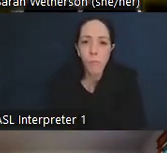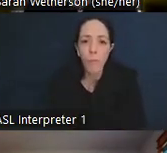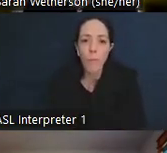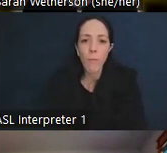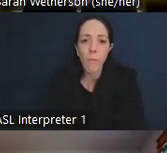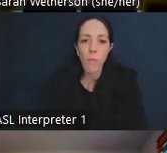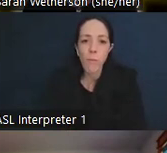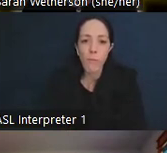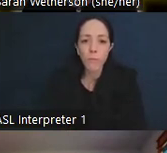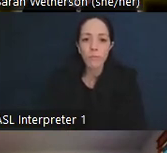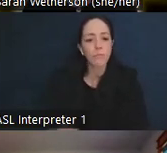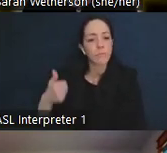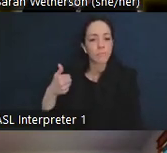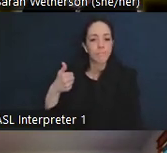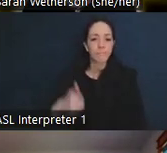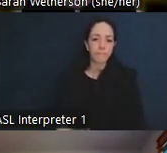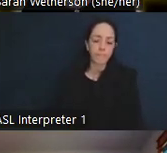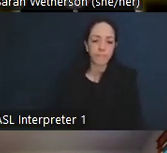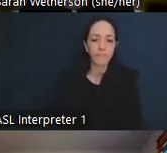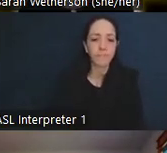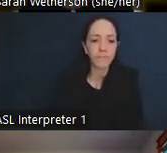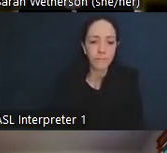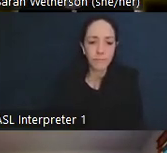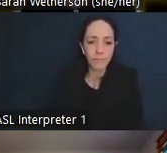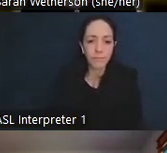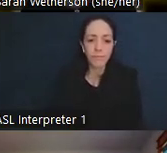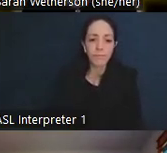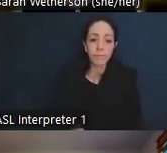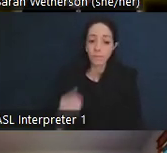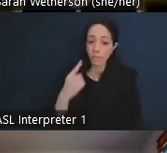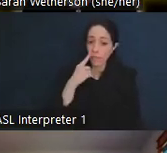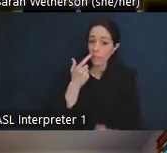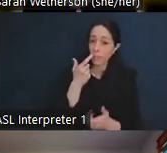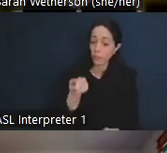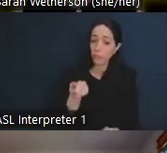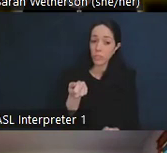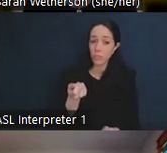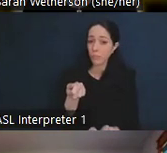And we've got a thumbs up from Tony. Would other people find that interesting?